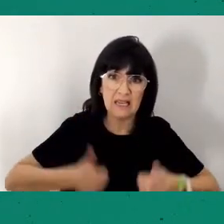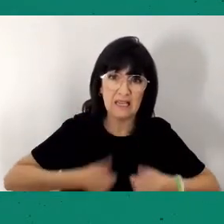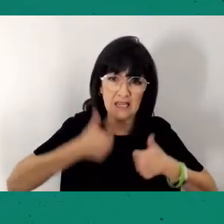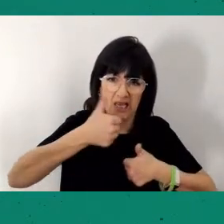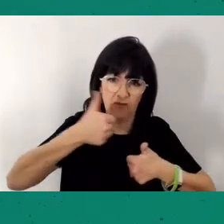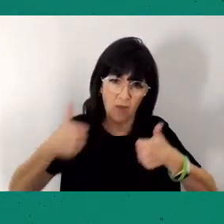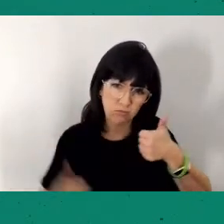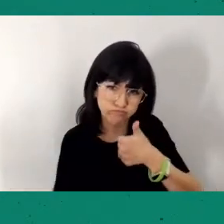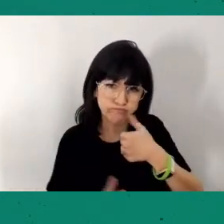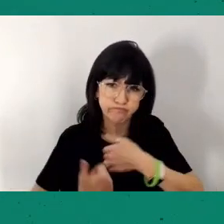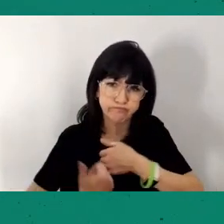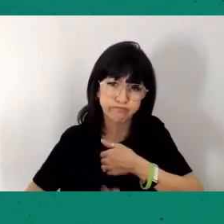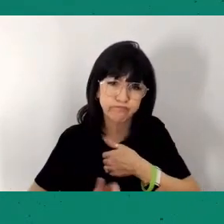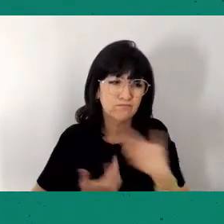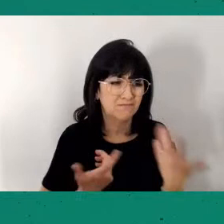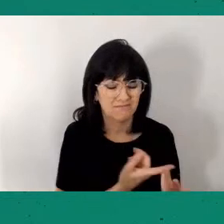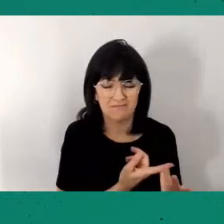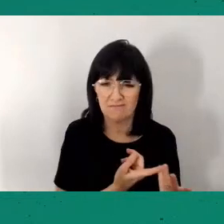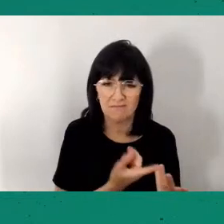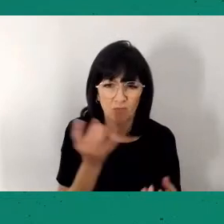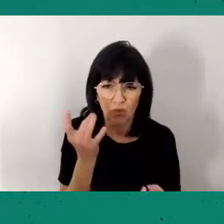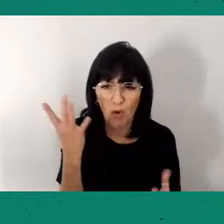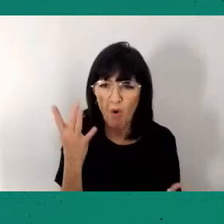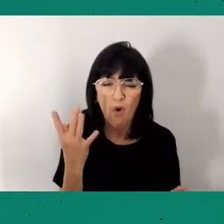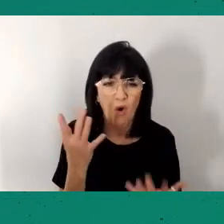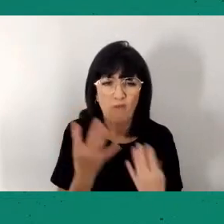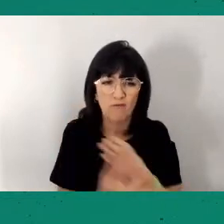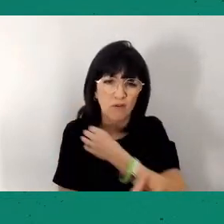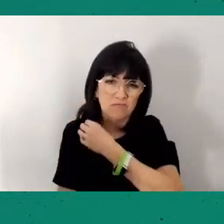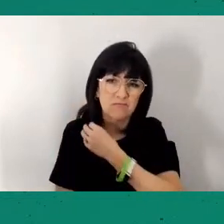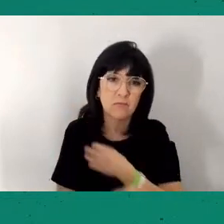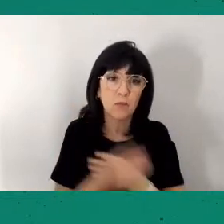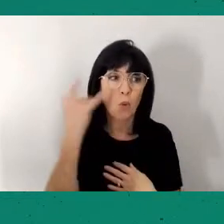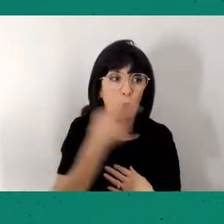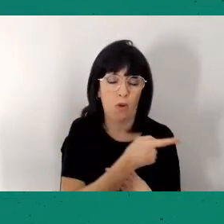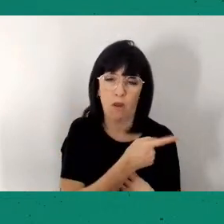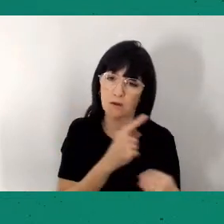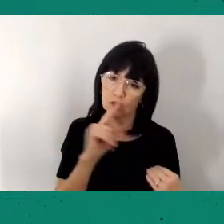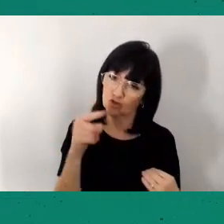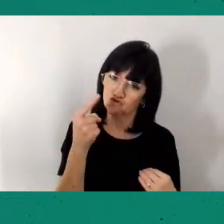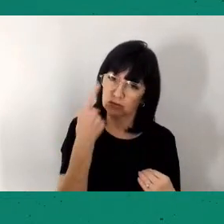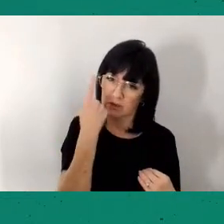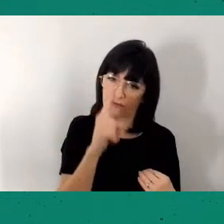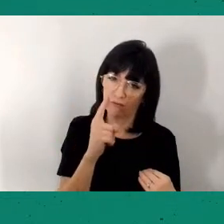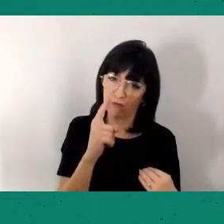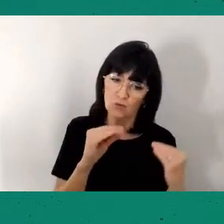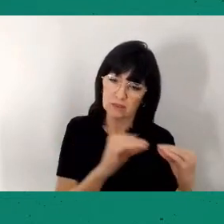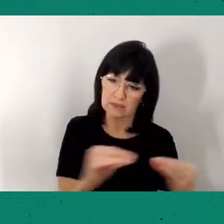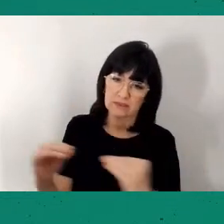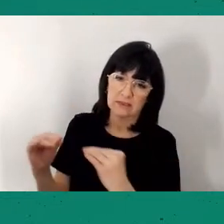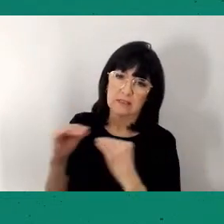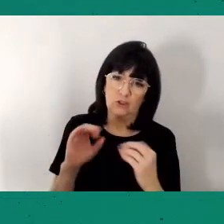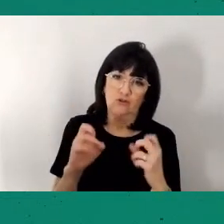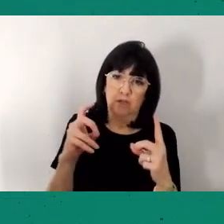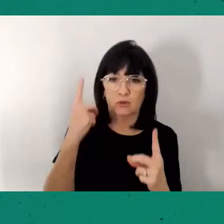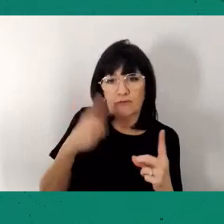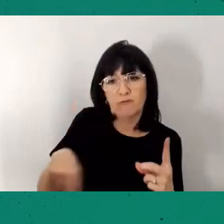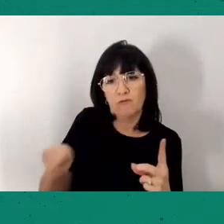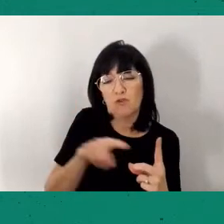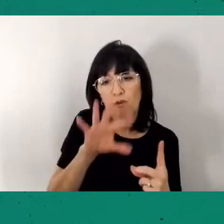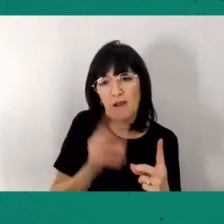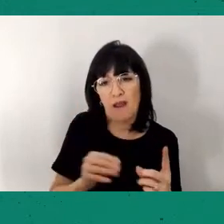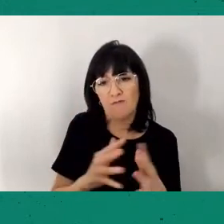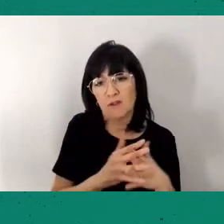order to provide education to African Americans. So, Dr. Hollingsworth, could you address that? Well, yes.